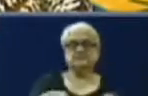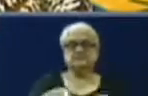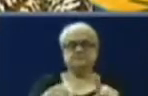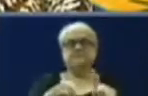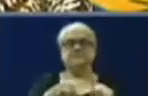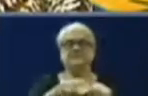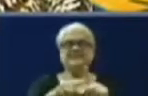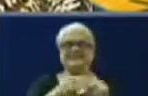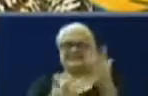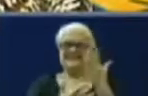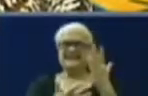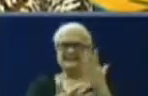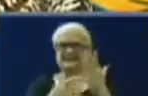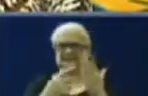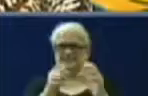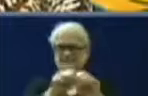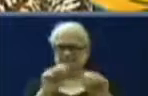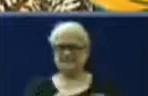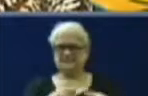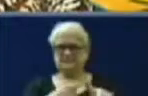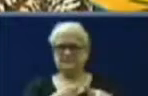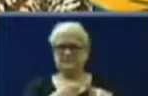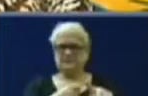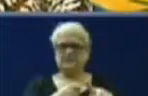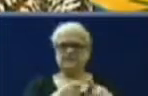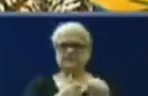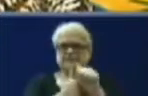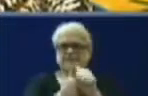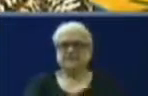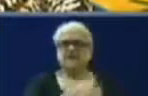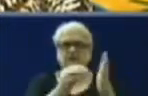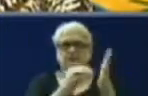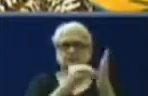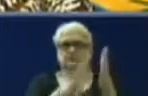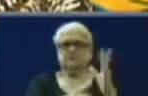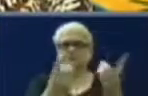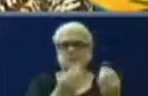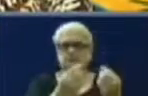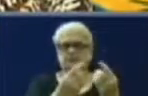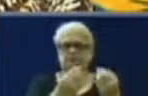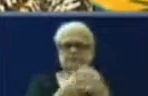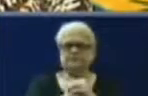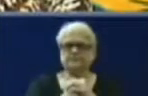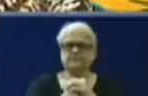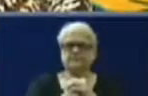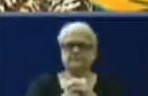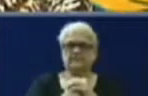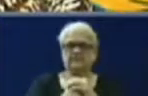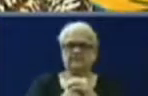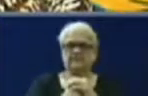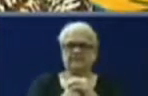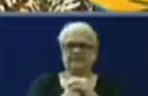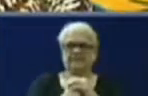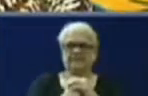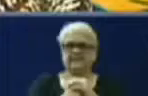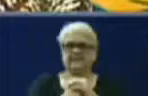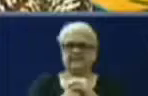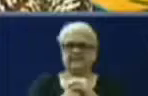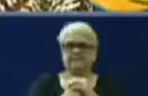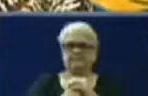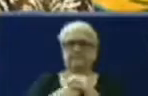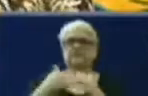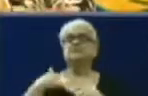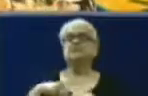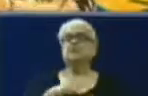track. We've really collaborated a lot using, because the boots on the ground would help, but what we've been doing